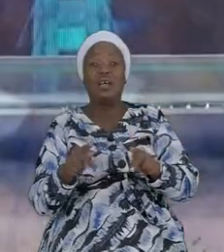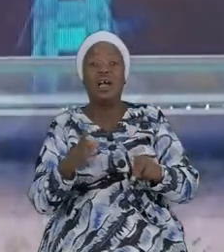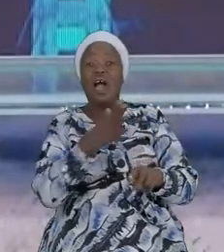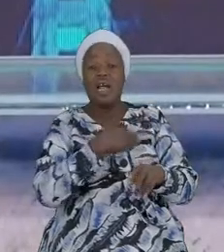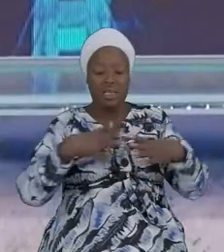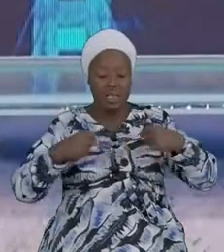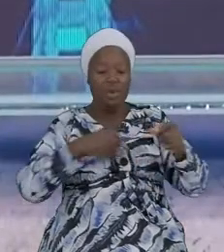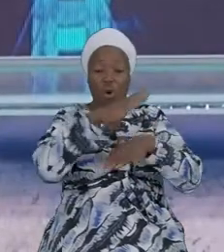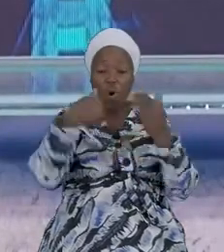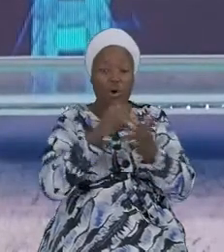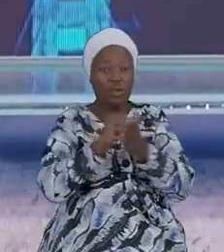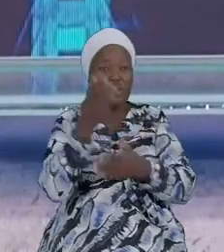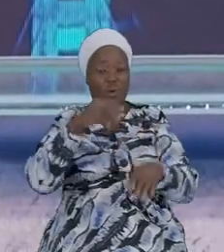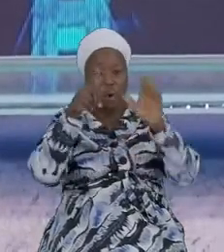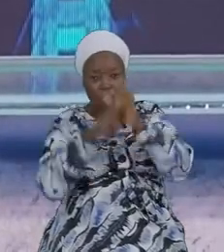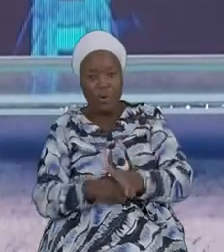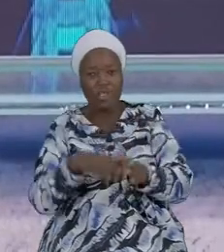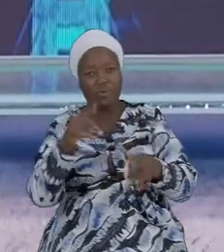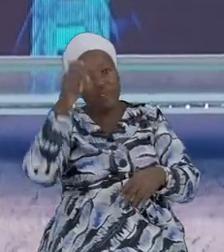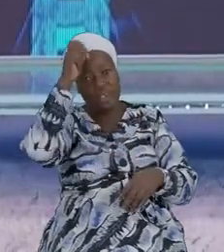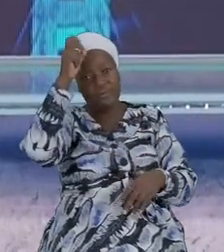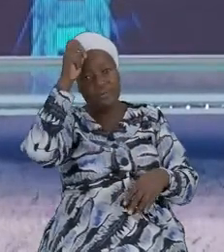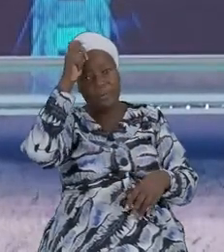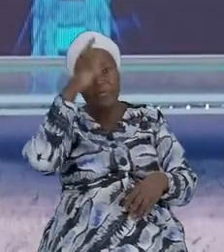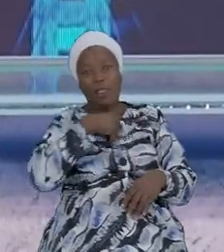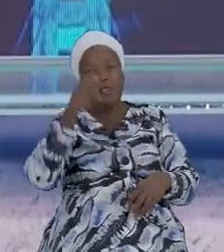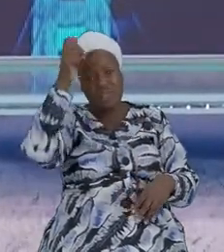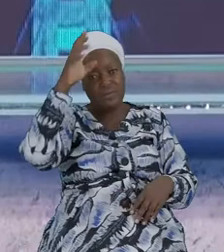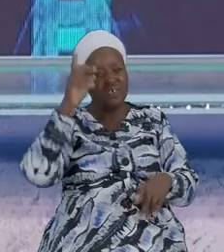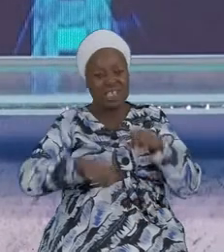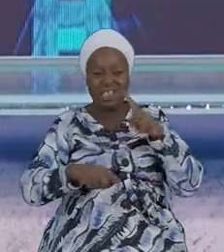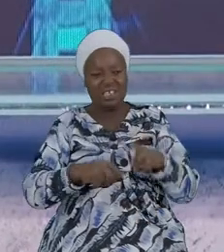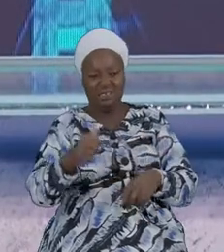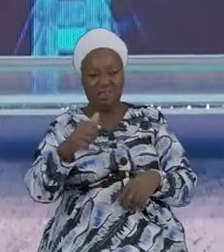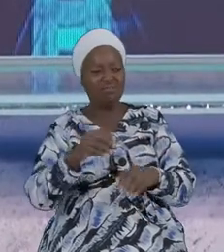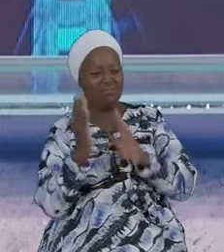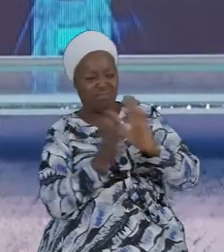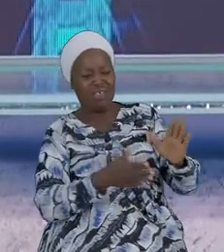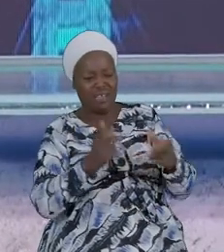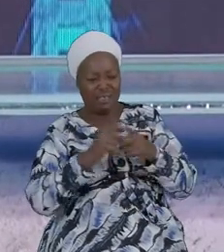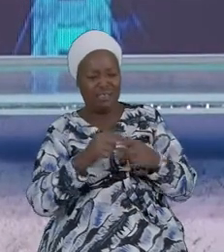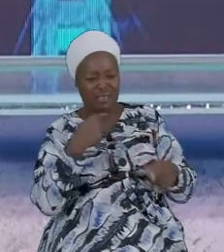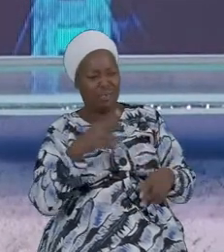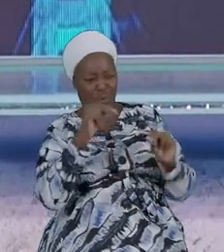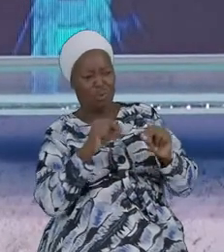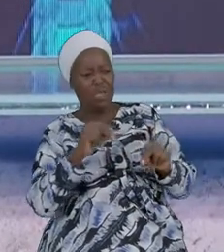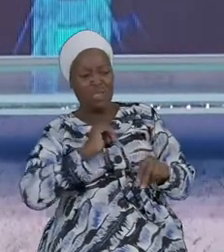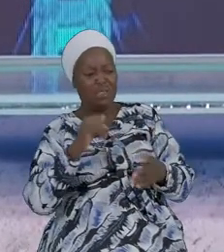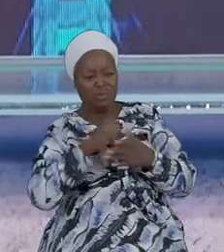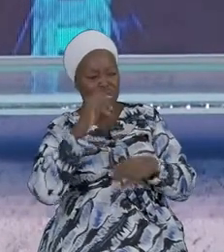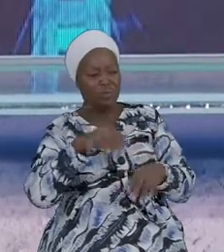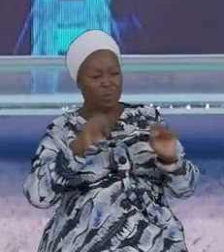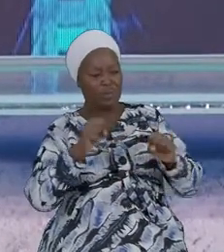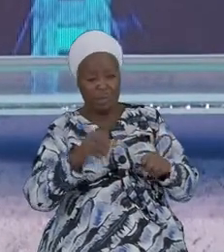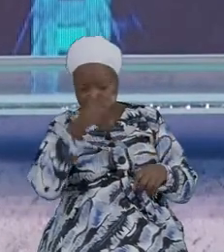all that were oppressed of the devil. And the devil could not resist and say, I am here. I'm controlling